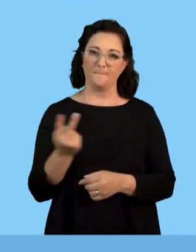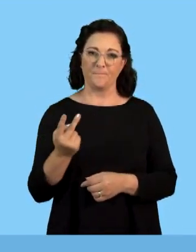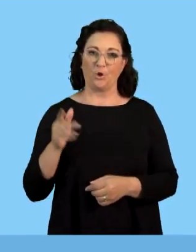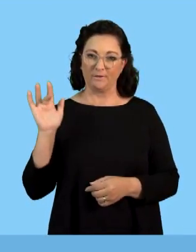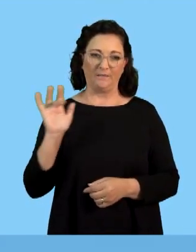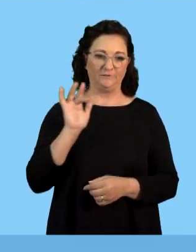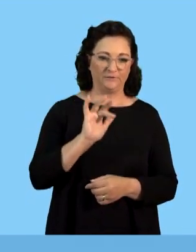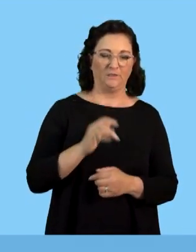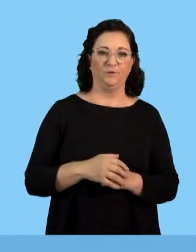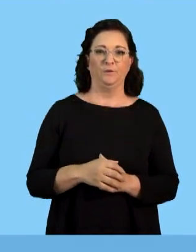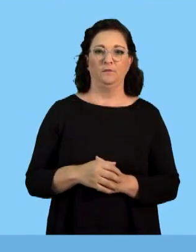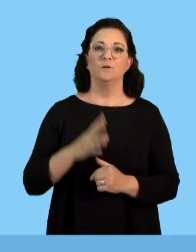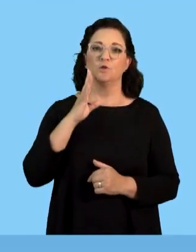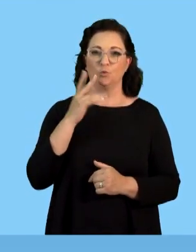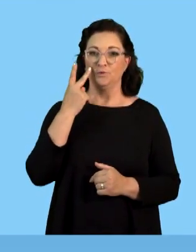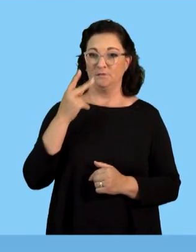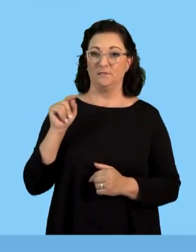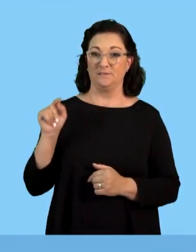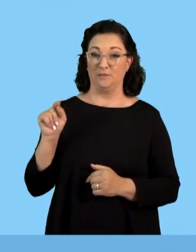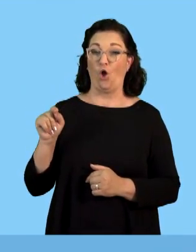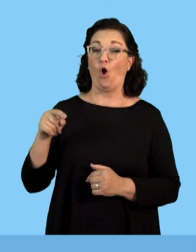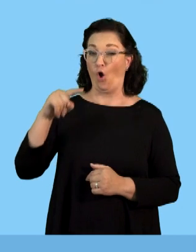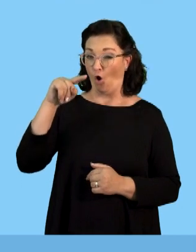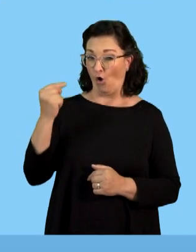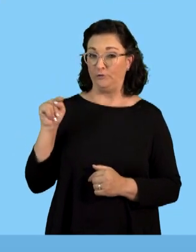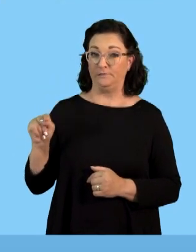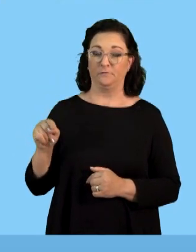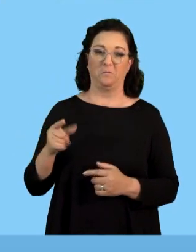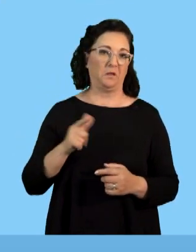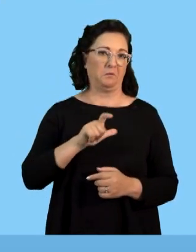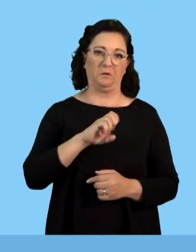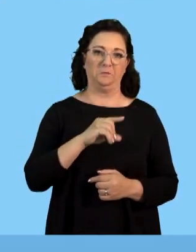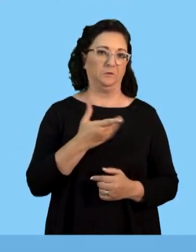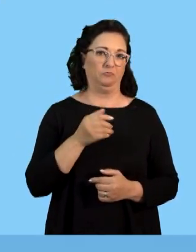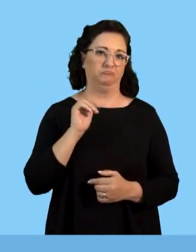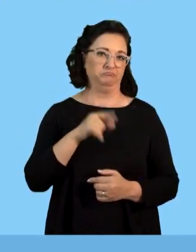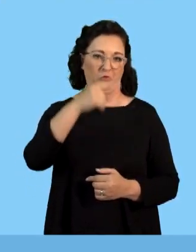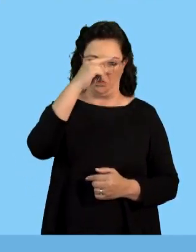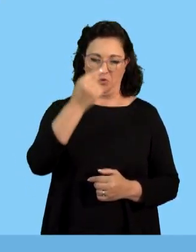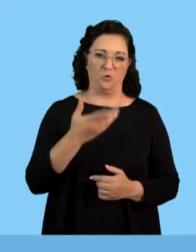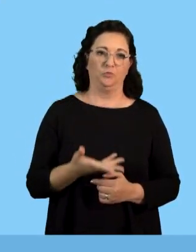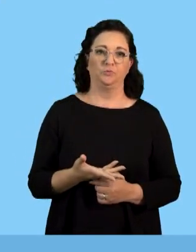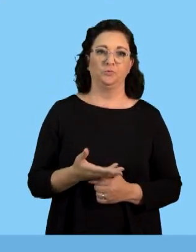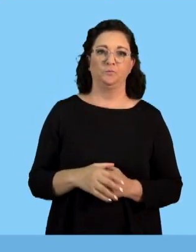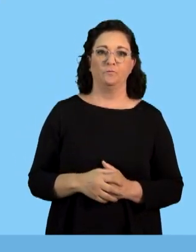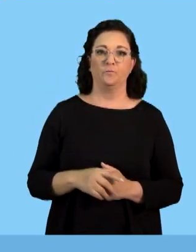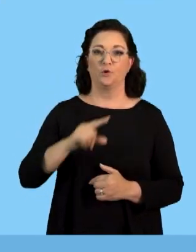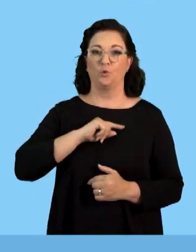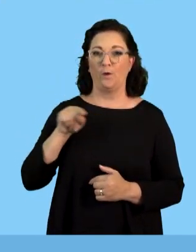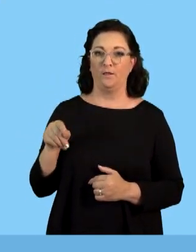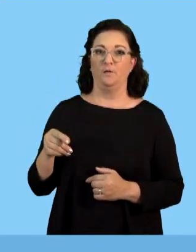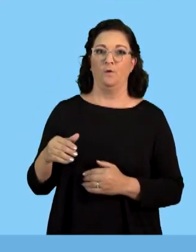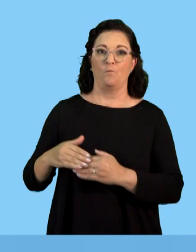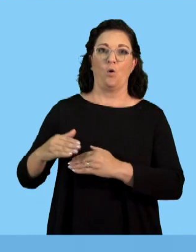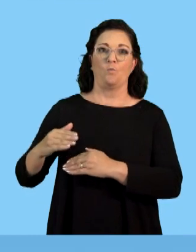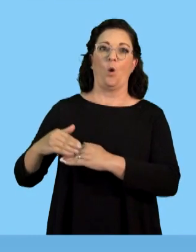those, or both of them in fact, you'll find that this one is going to be much hotter than the LED light. Why? Because this one, it is